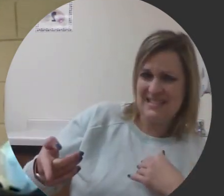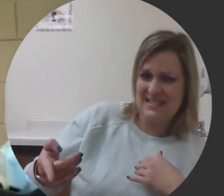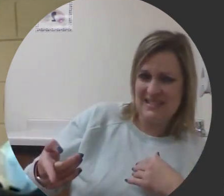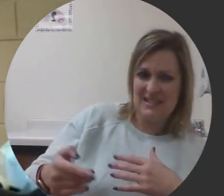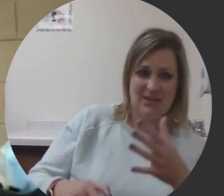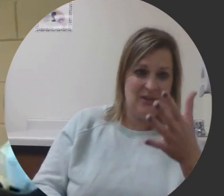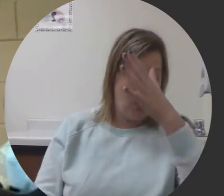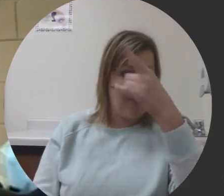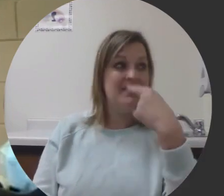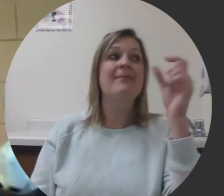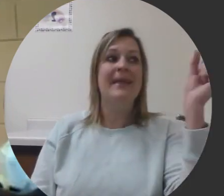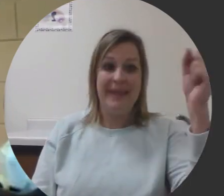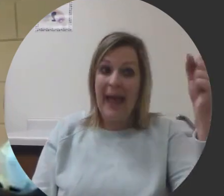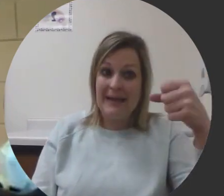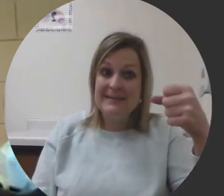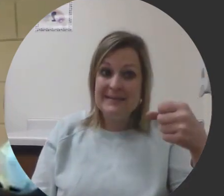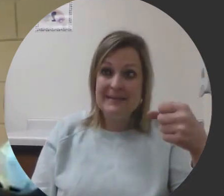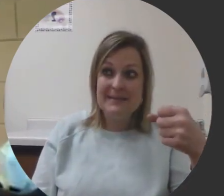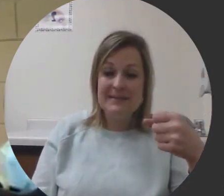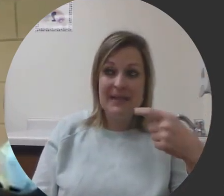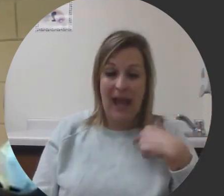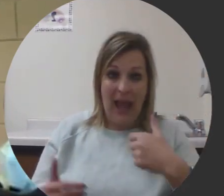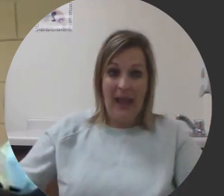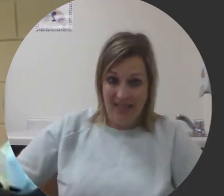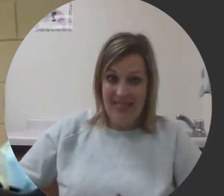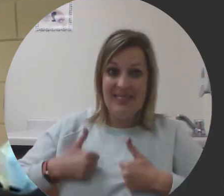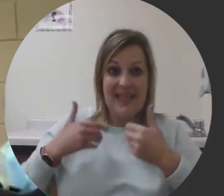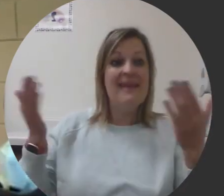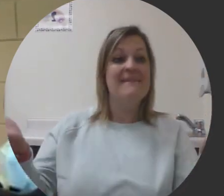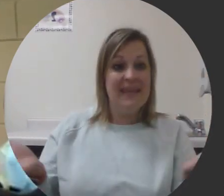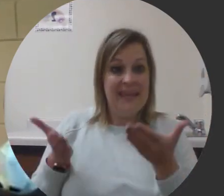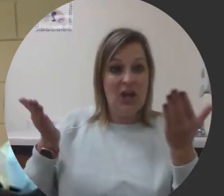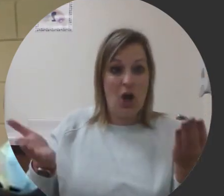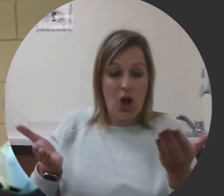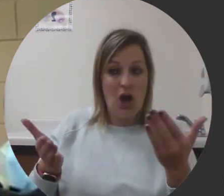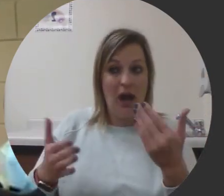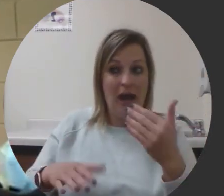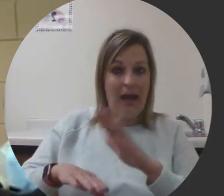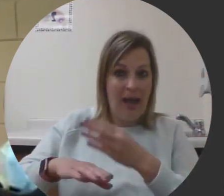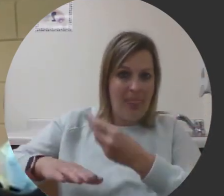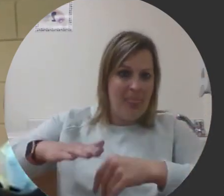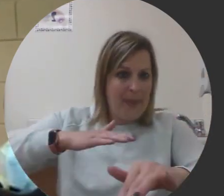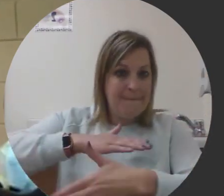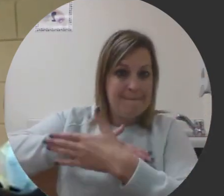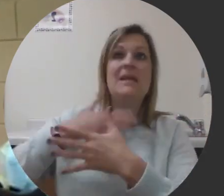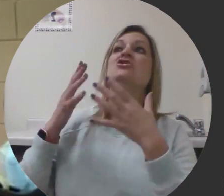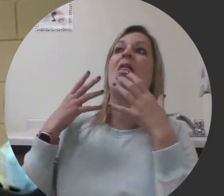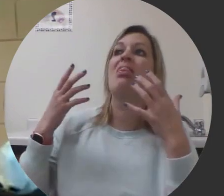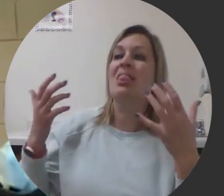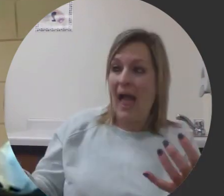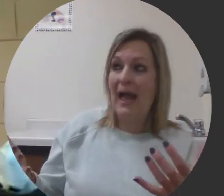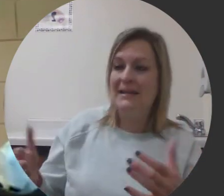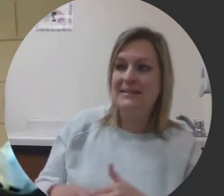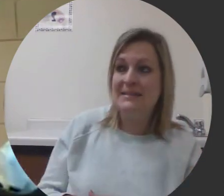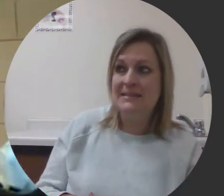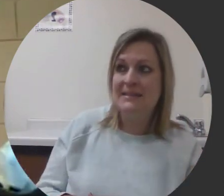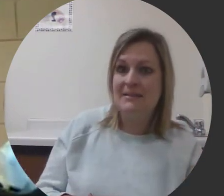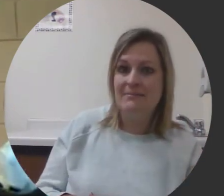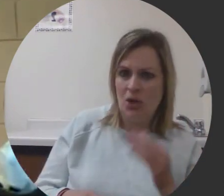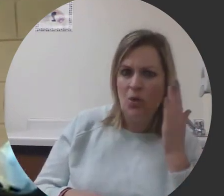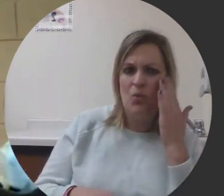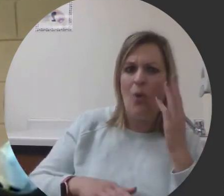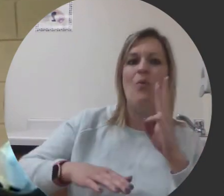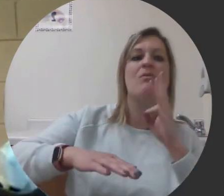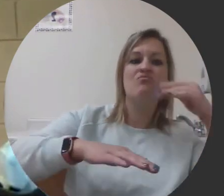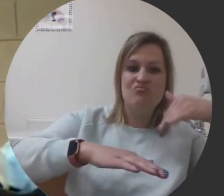Grumble. Wasn't I born and brought up on the banks of Loch Morar? And wasn't there supposed to be one of these living in that very loch? What is